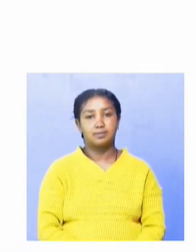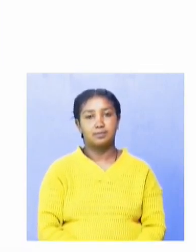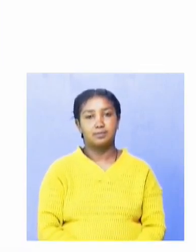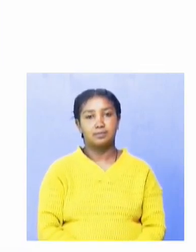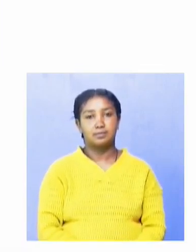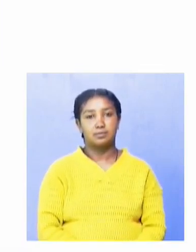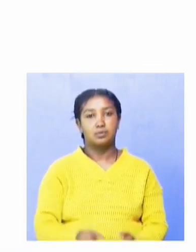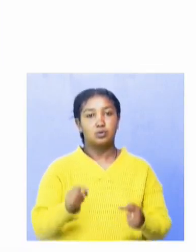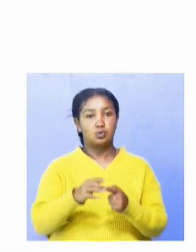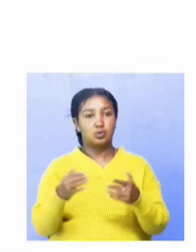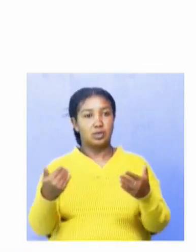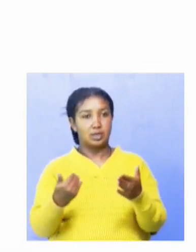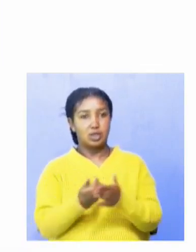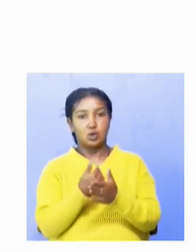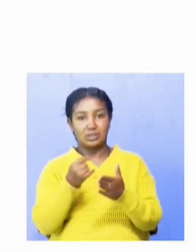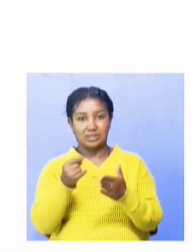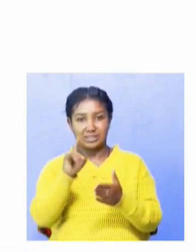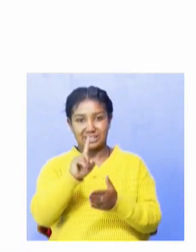to the news,